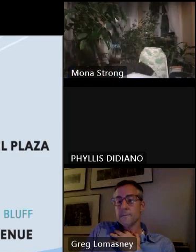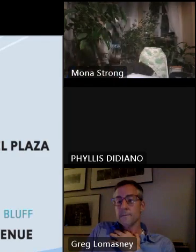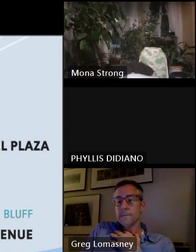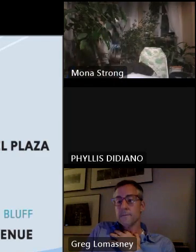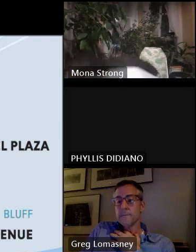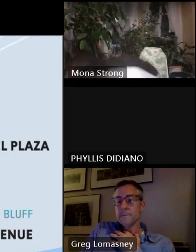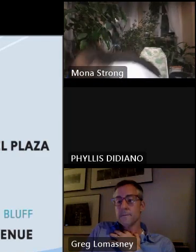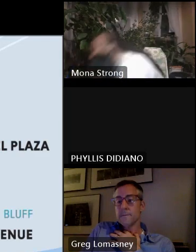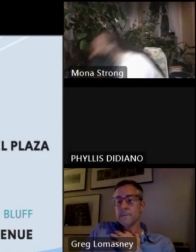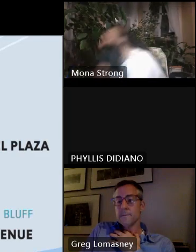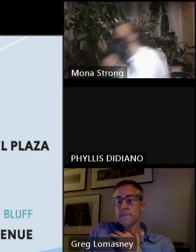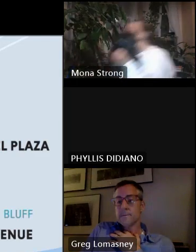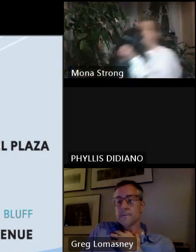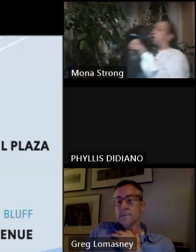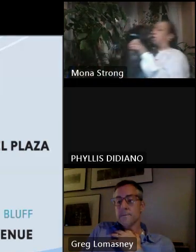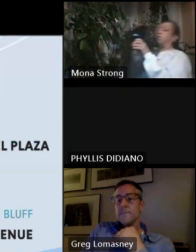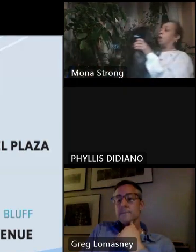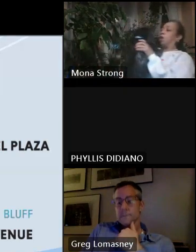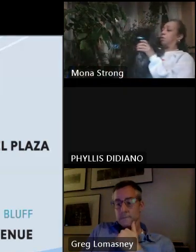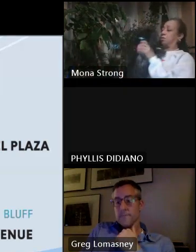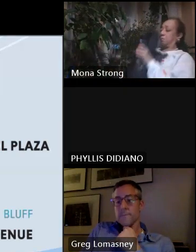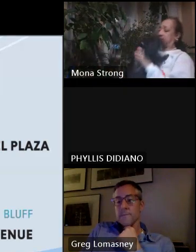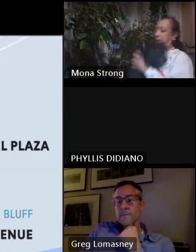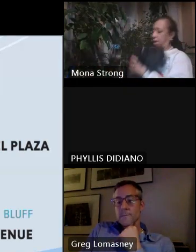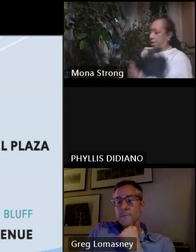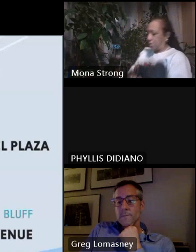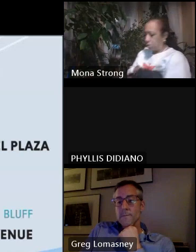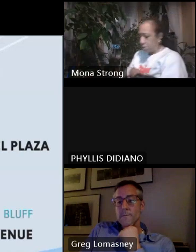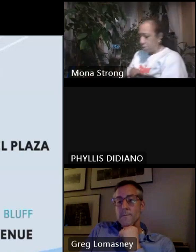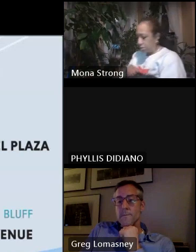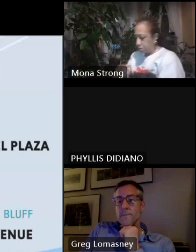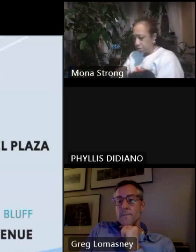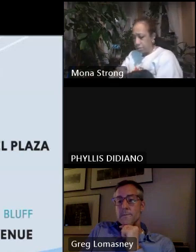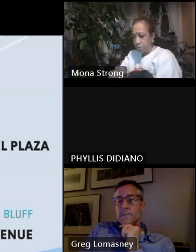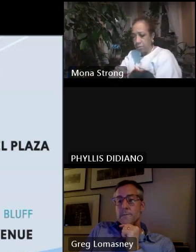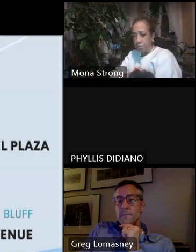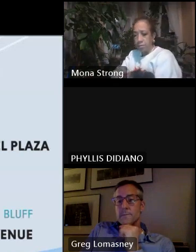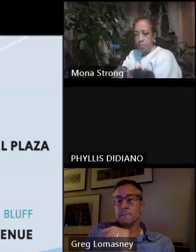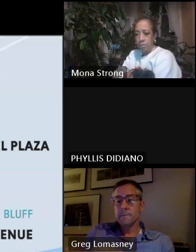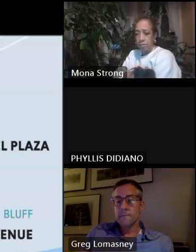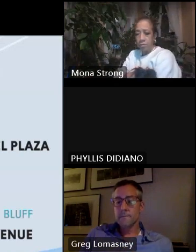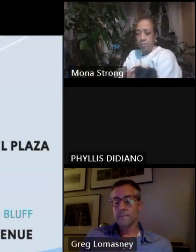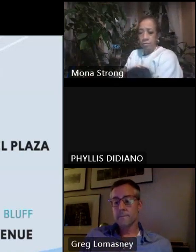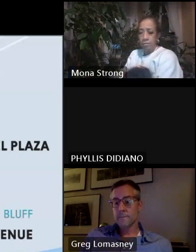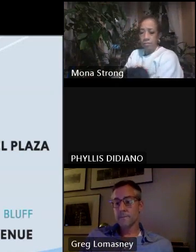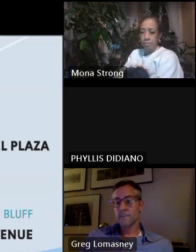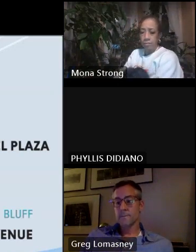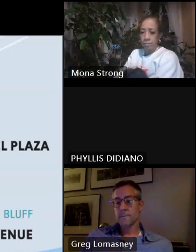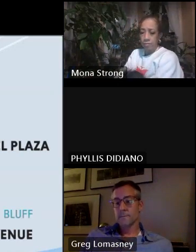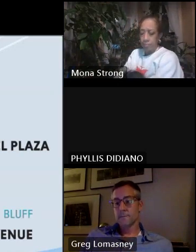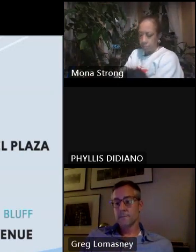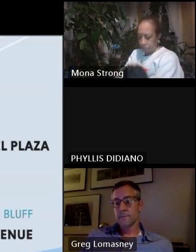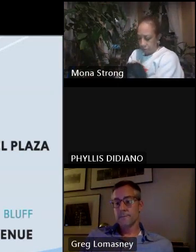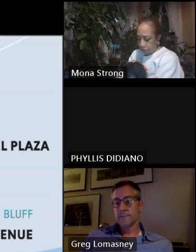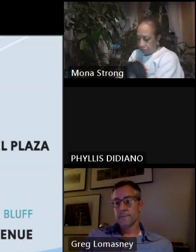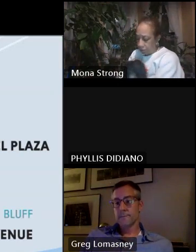Hello, can you hear me? Yes. Hi. I live on